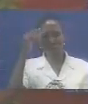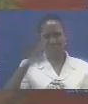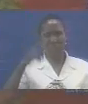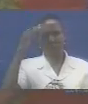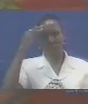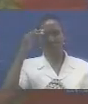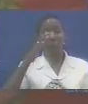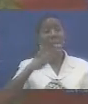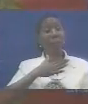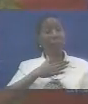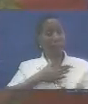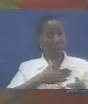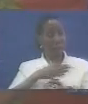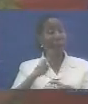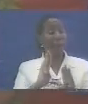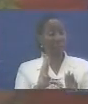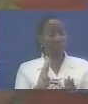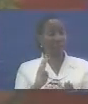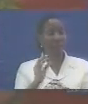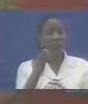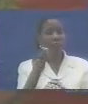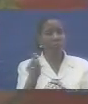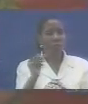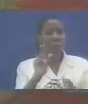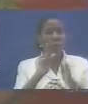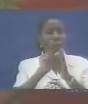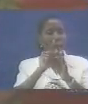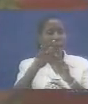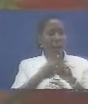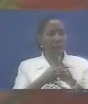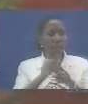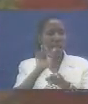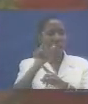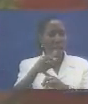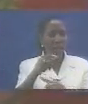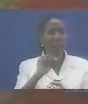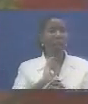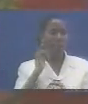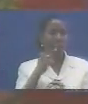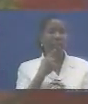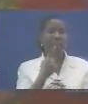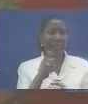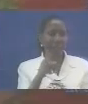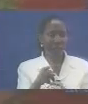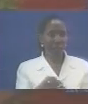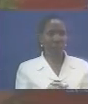I will tell you in a few months. It's my little personal account.